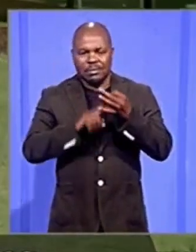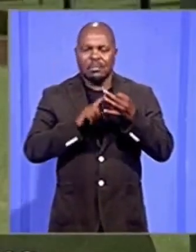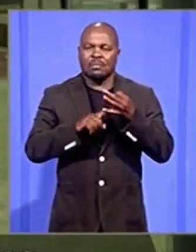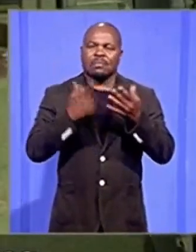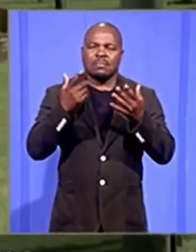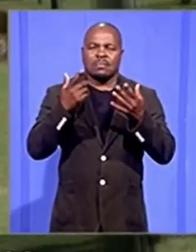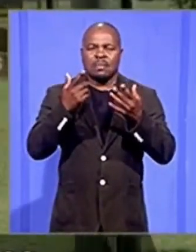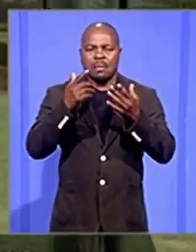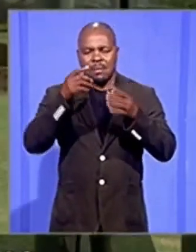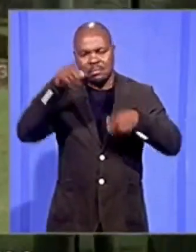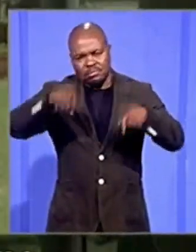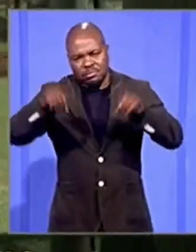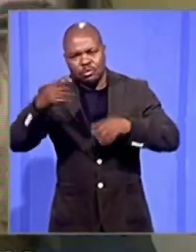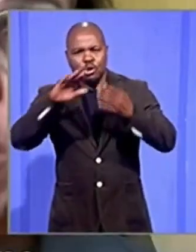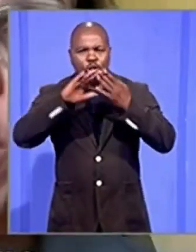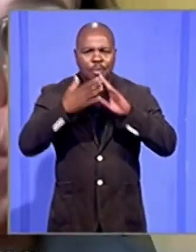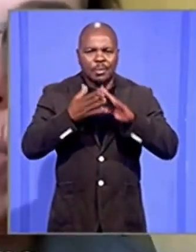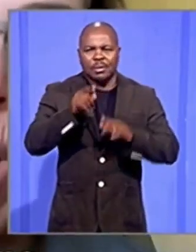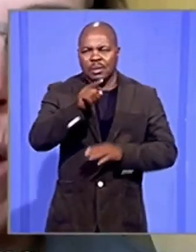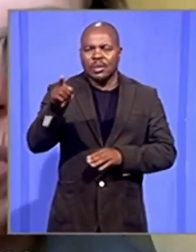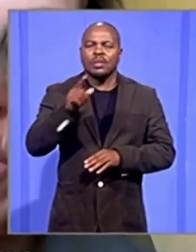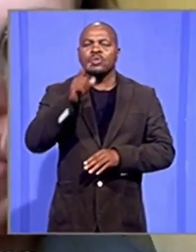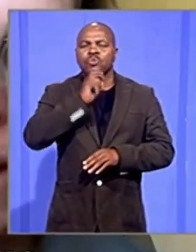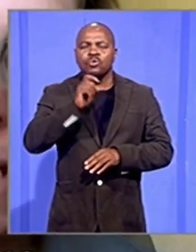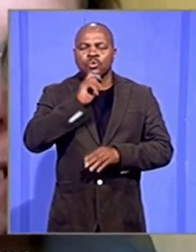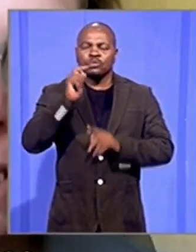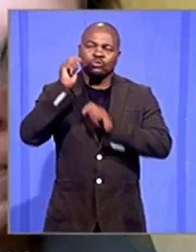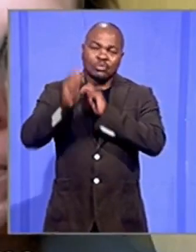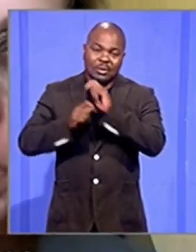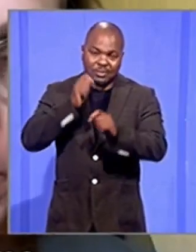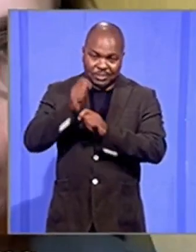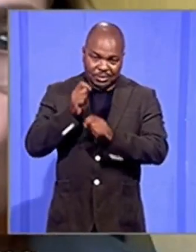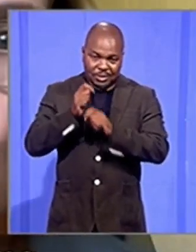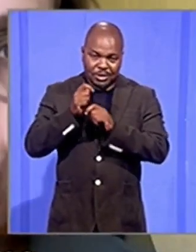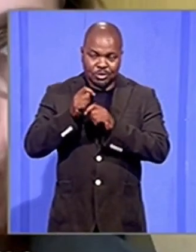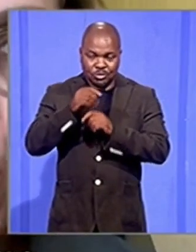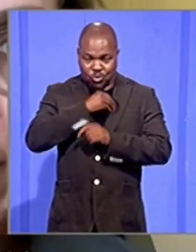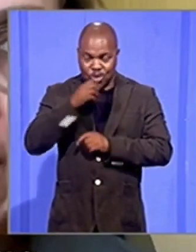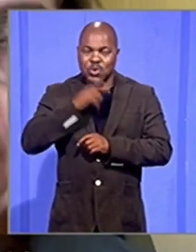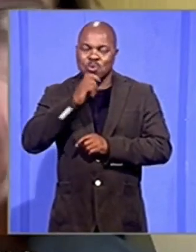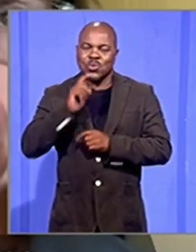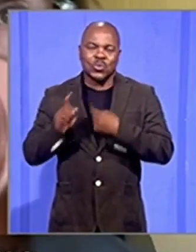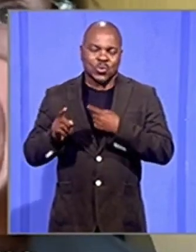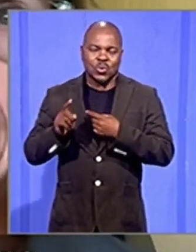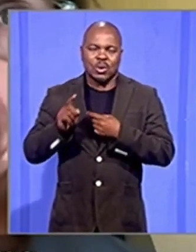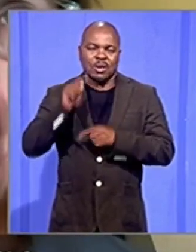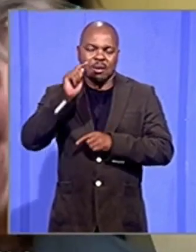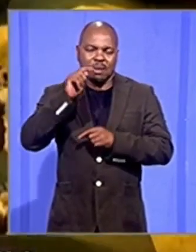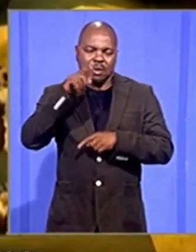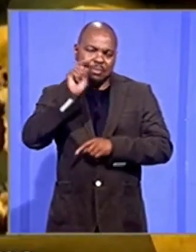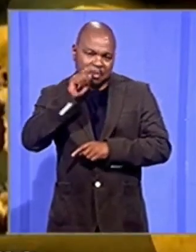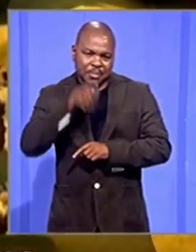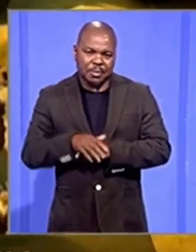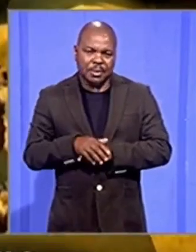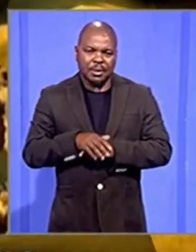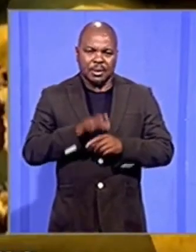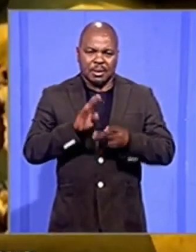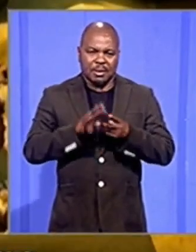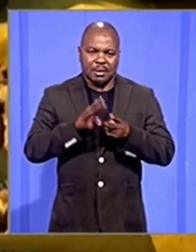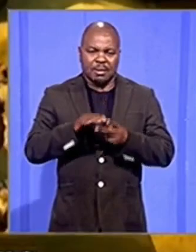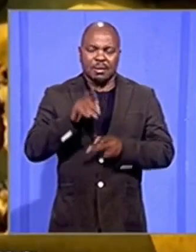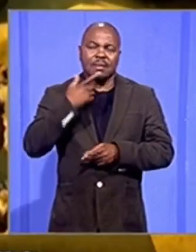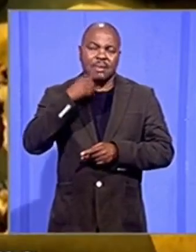multiple communities that make use a lot of traditional healers or witchcraft healers. And vultures